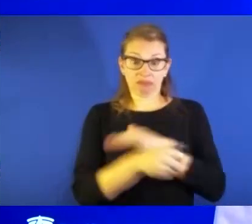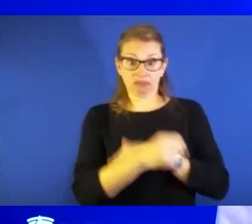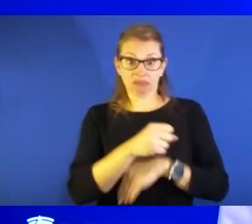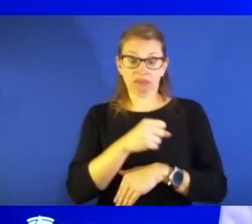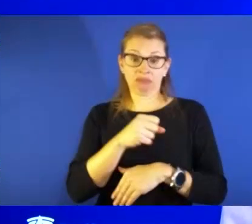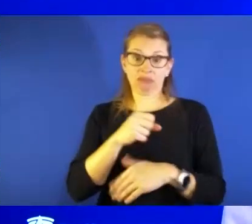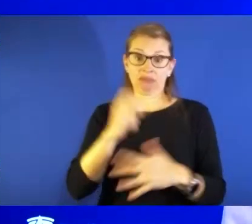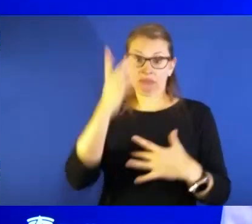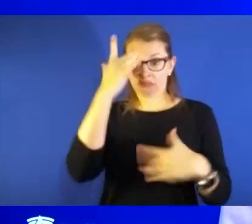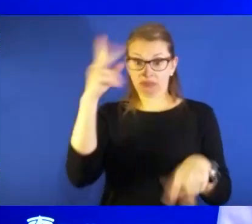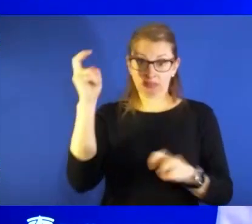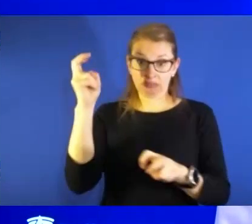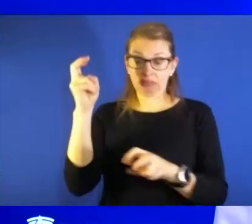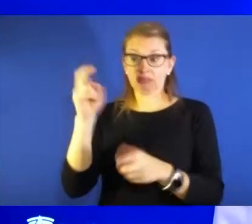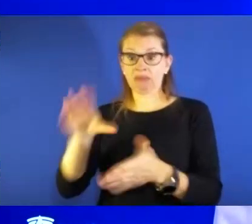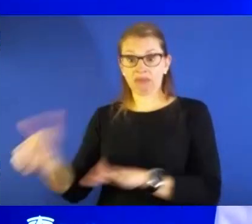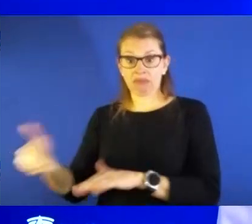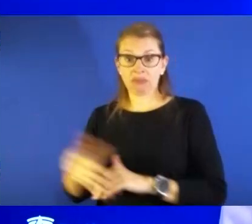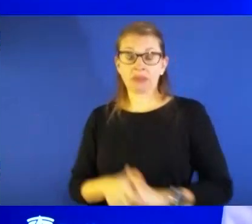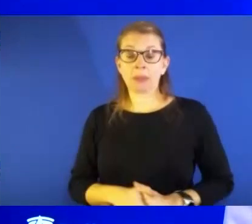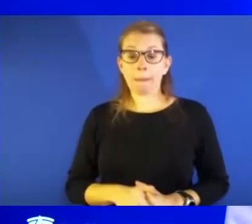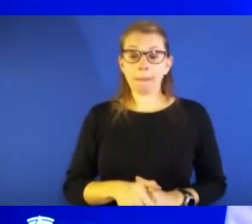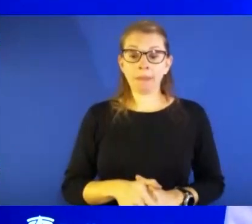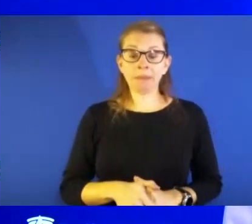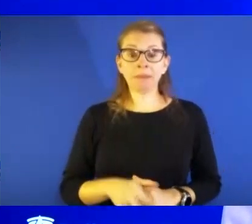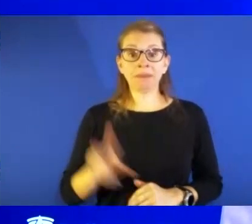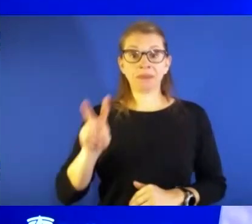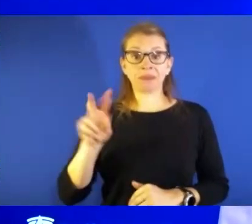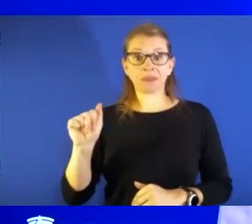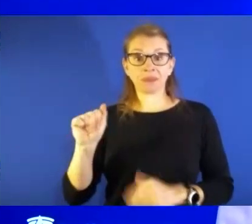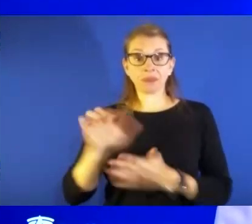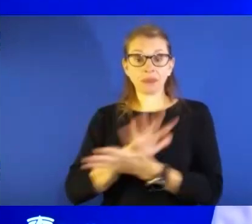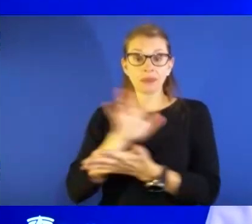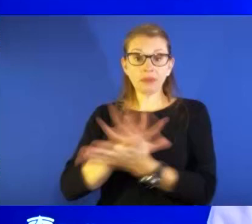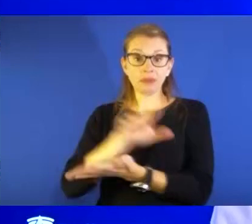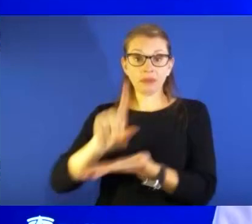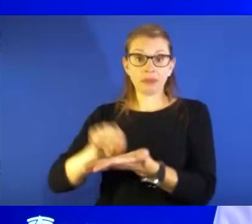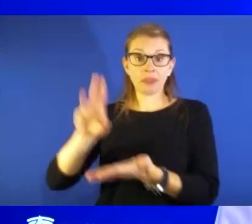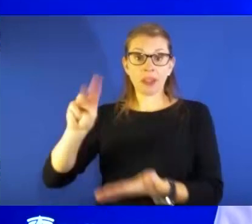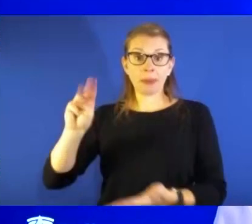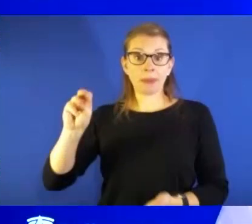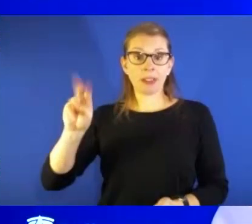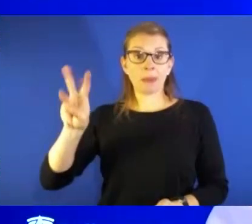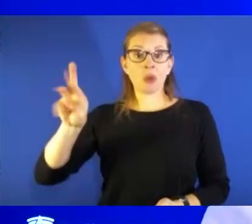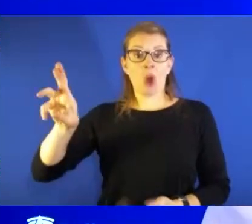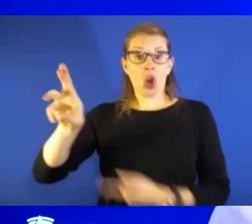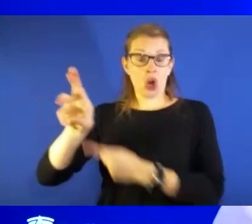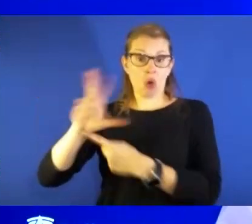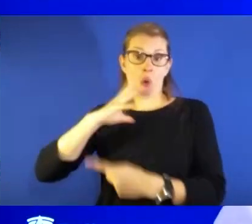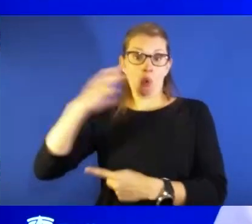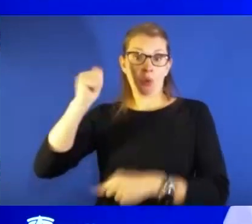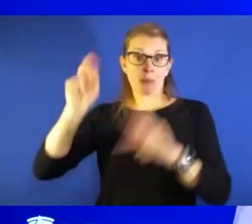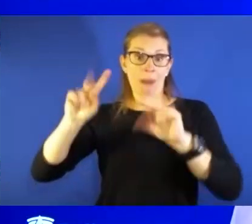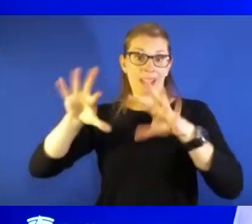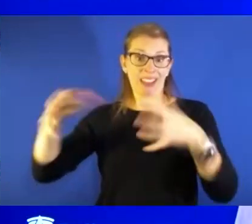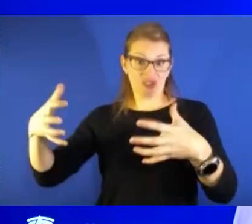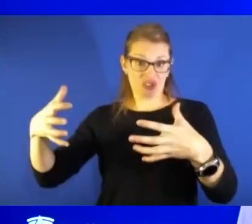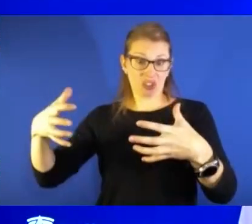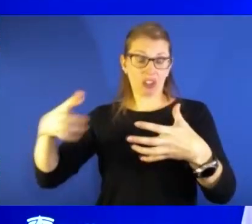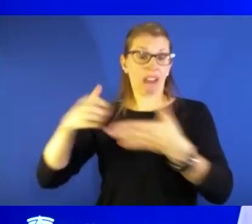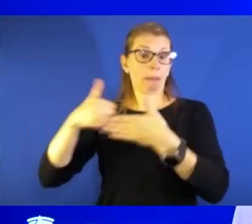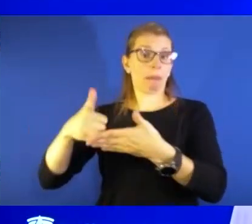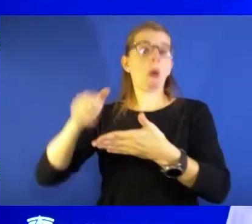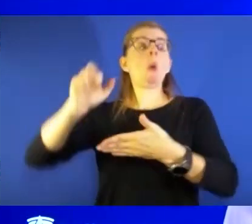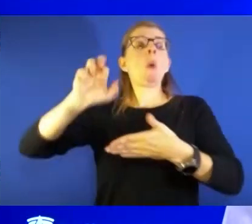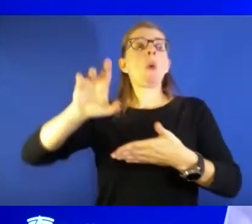older population, as we saw in that VA paper in MMWR. Or is it to help further reduce the